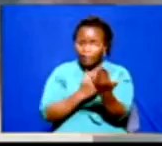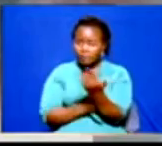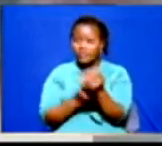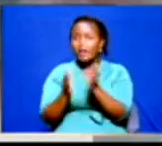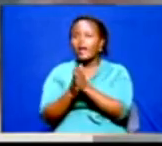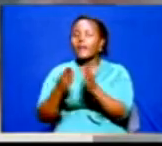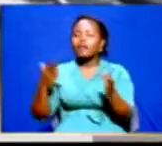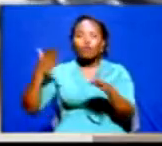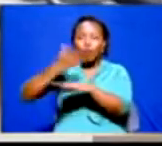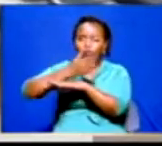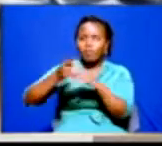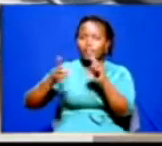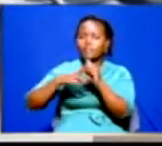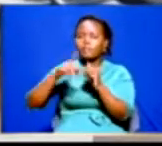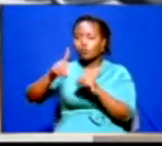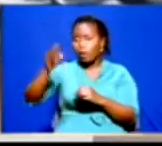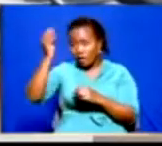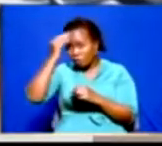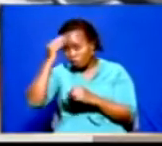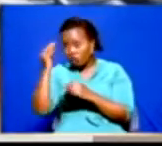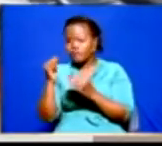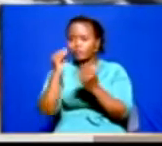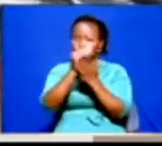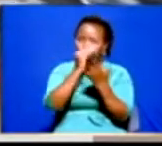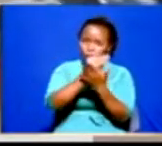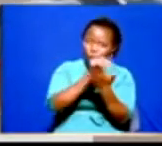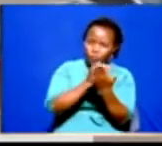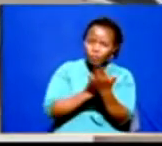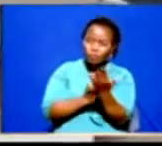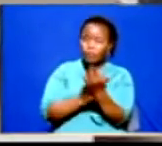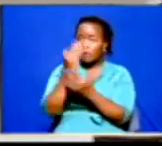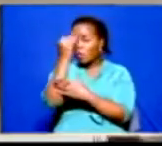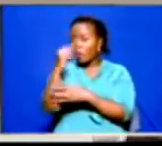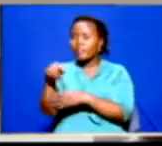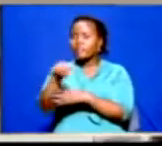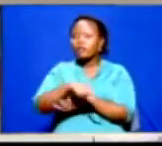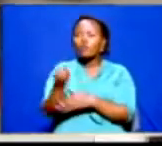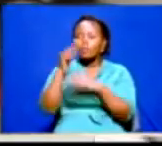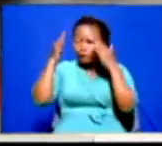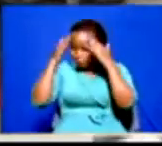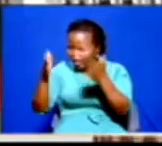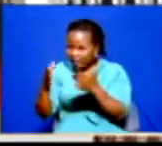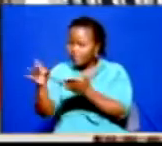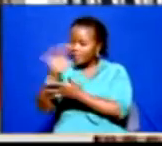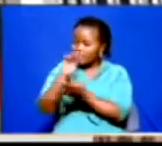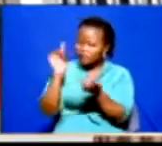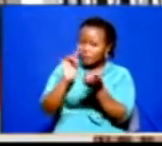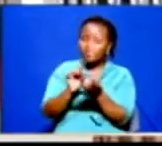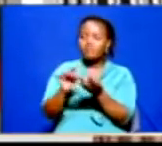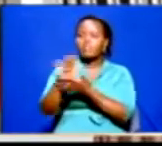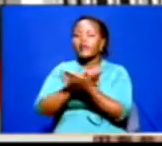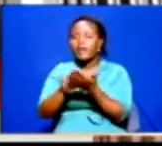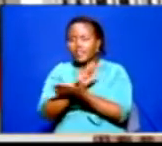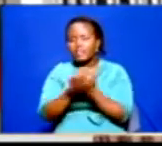courses, so that it allows us to specialize in specific areas. We have radiology, which